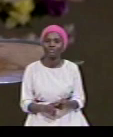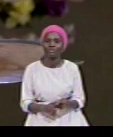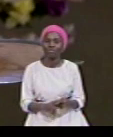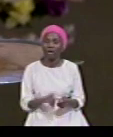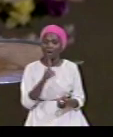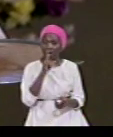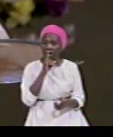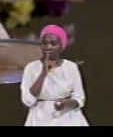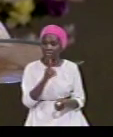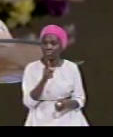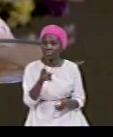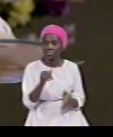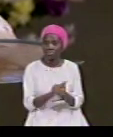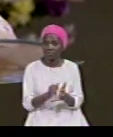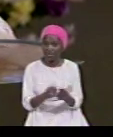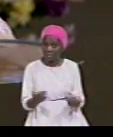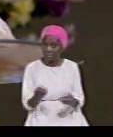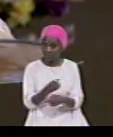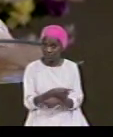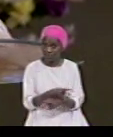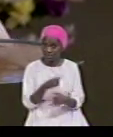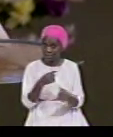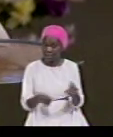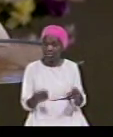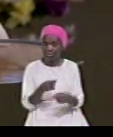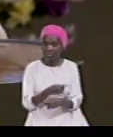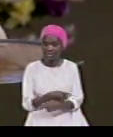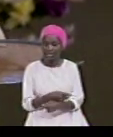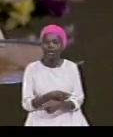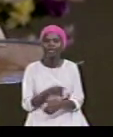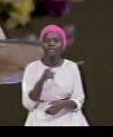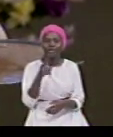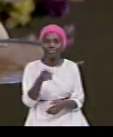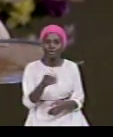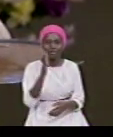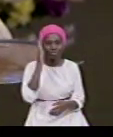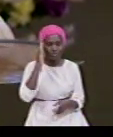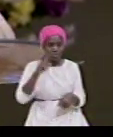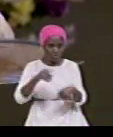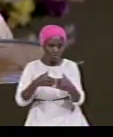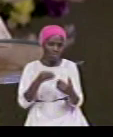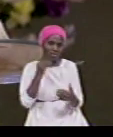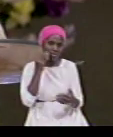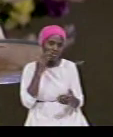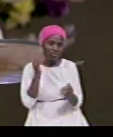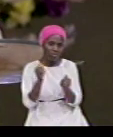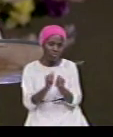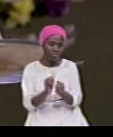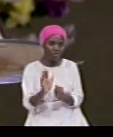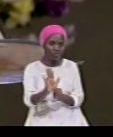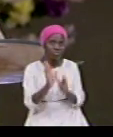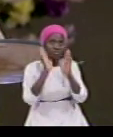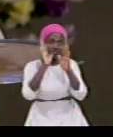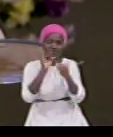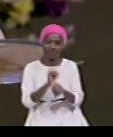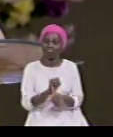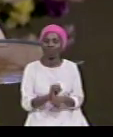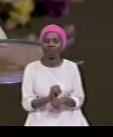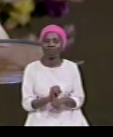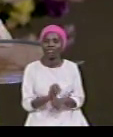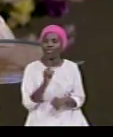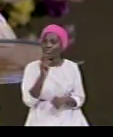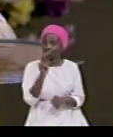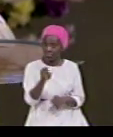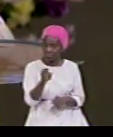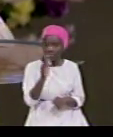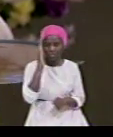the last day, you will never go without your miracle. He has assured us, and I am telling you, you'll have a